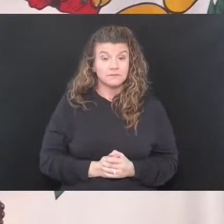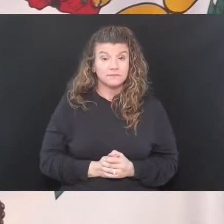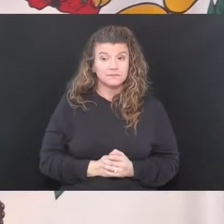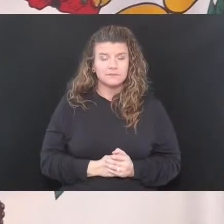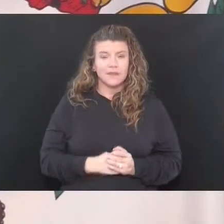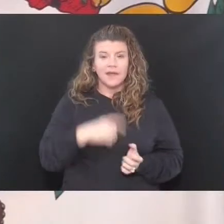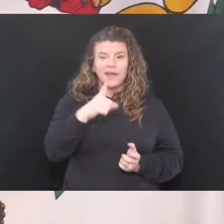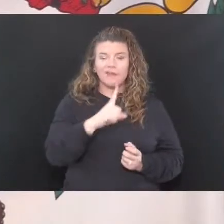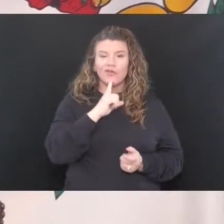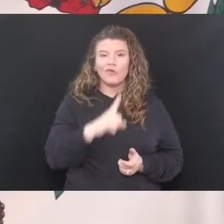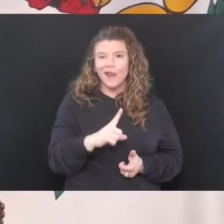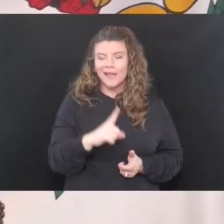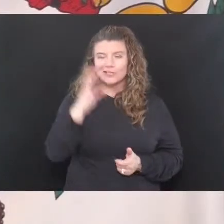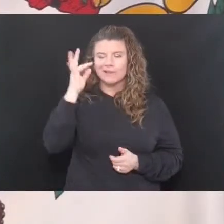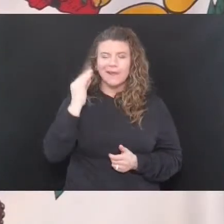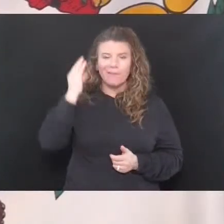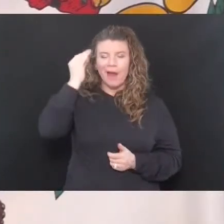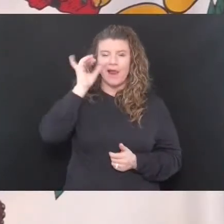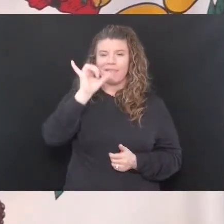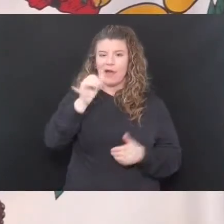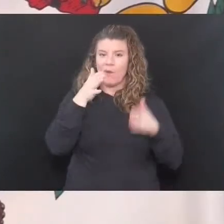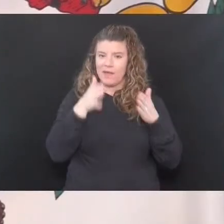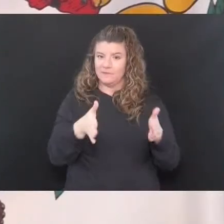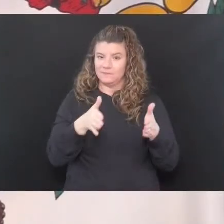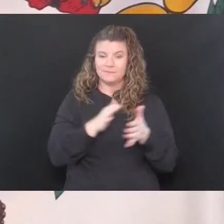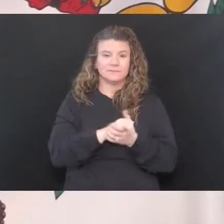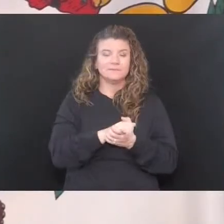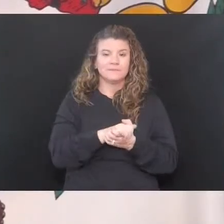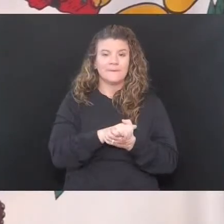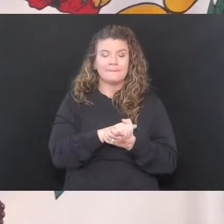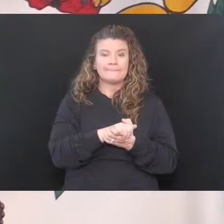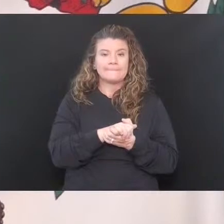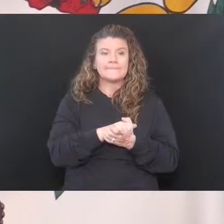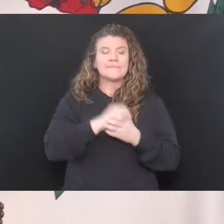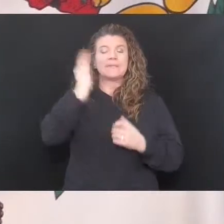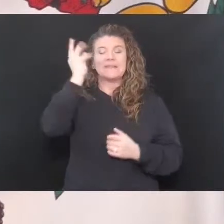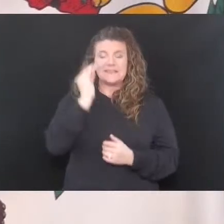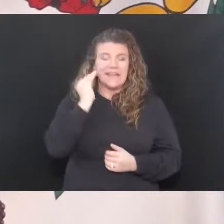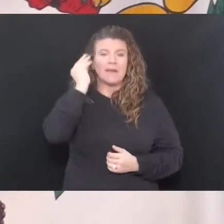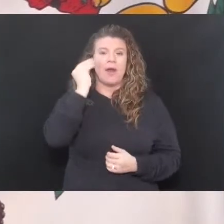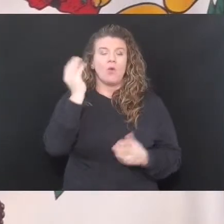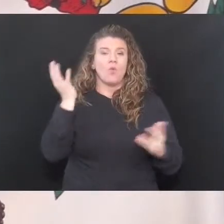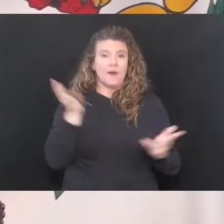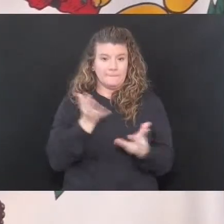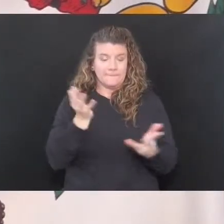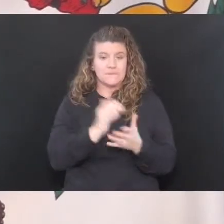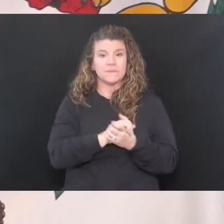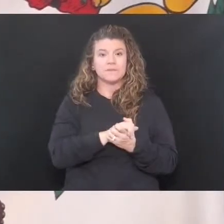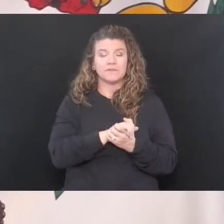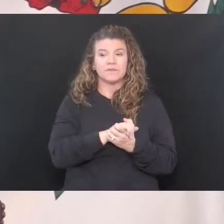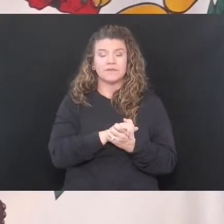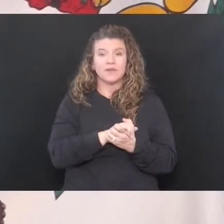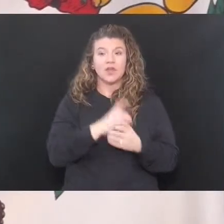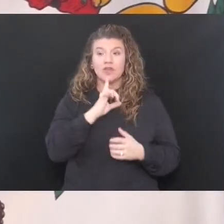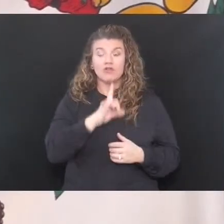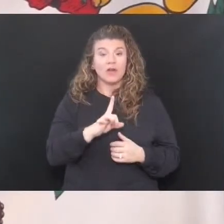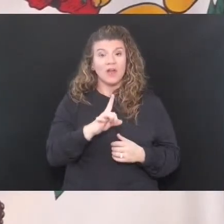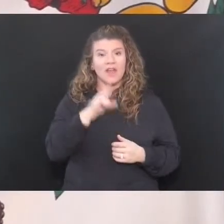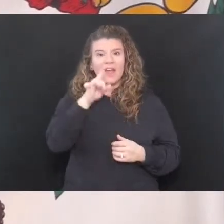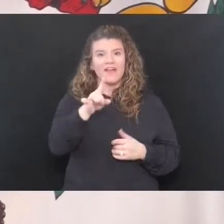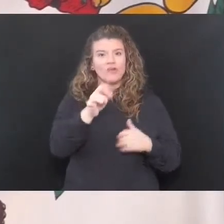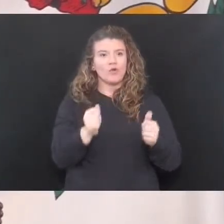you'll really just think of it that way, and just think just this way, you know, if you're